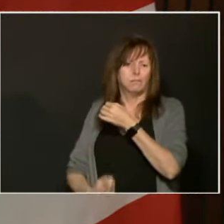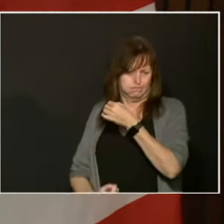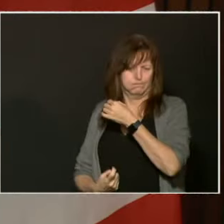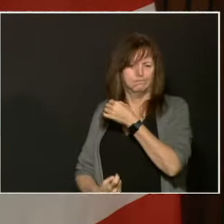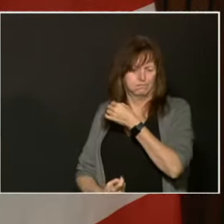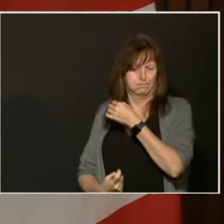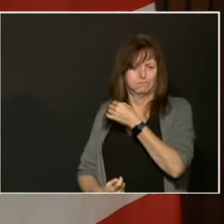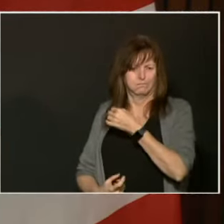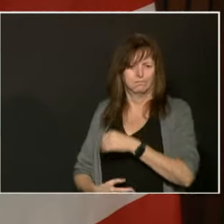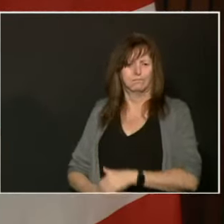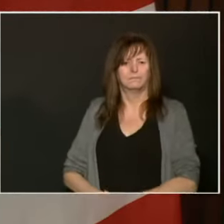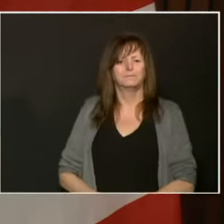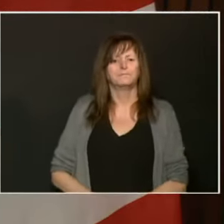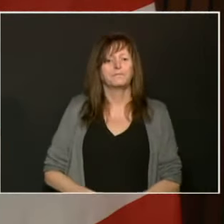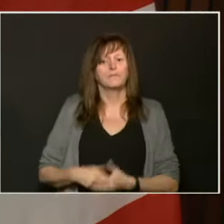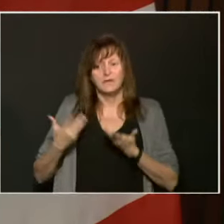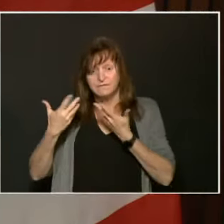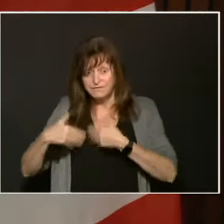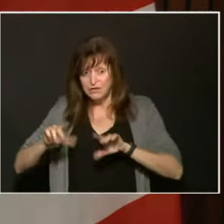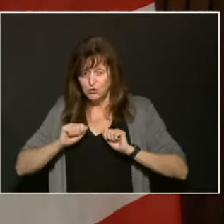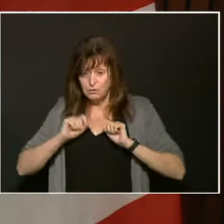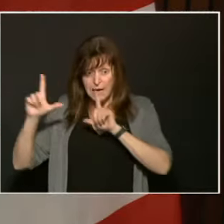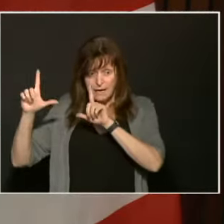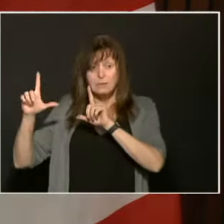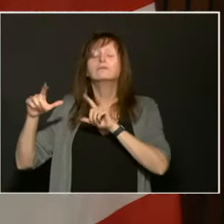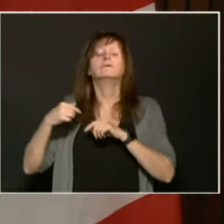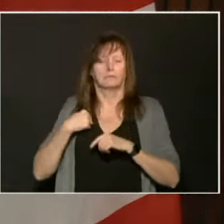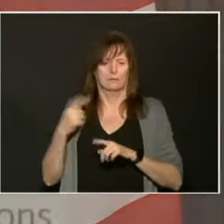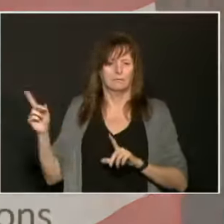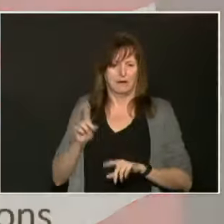be back immediately afterwards.